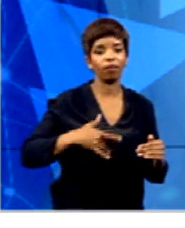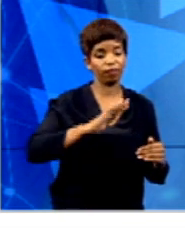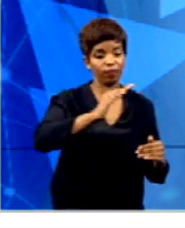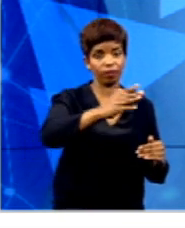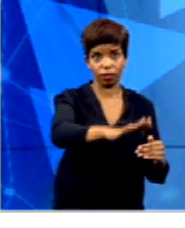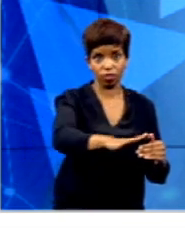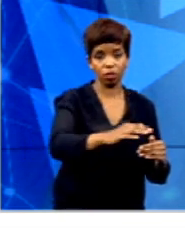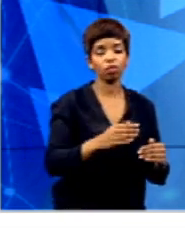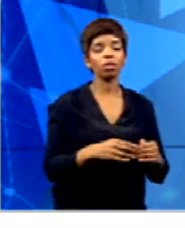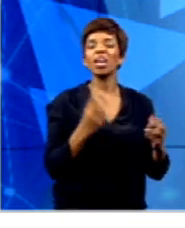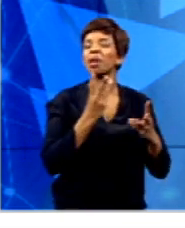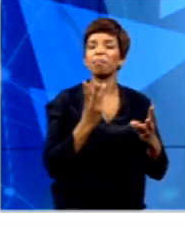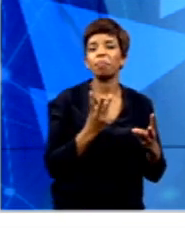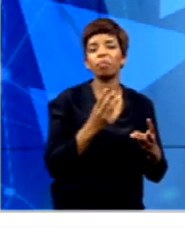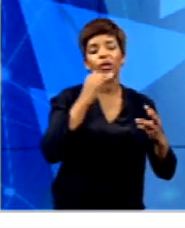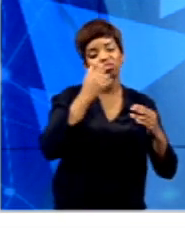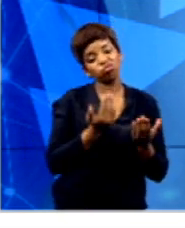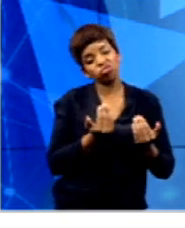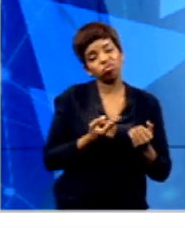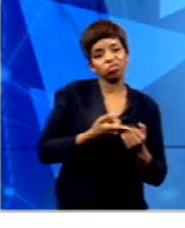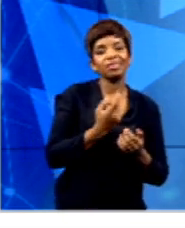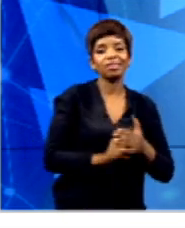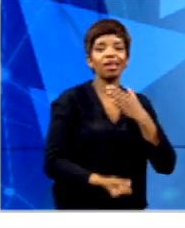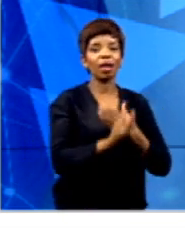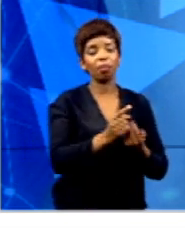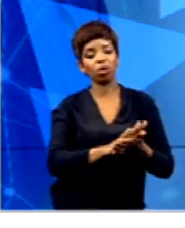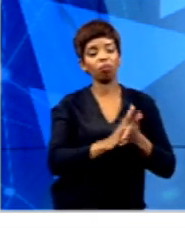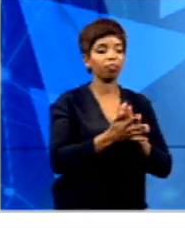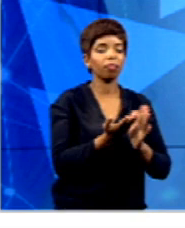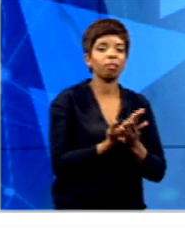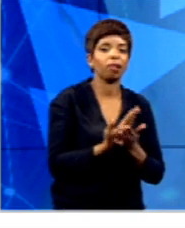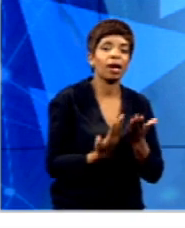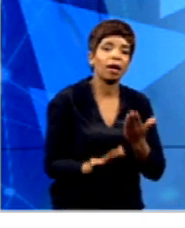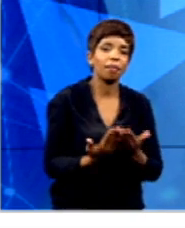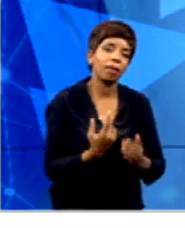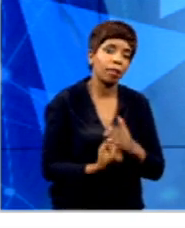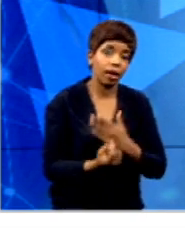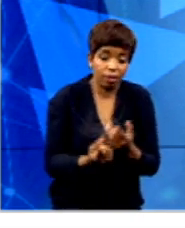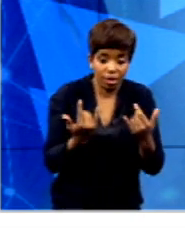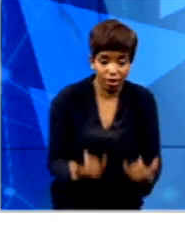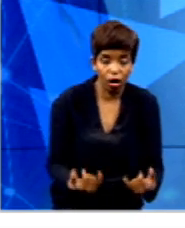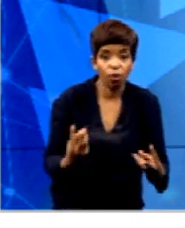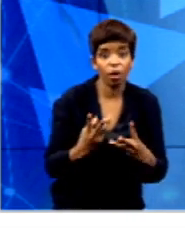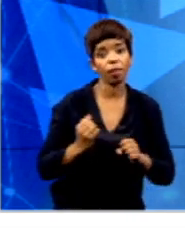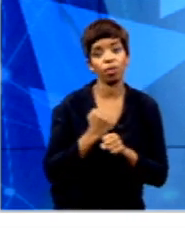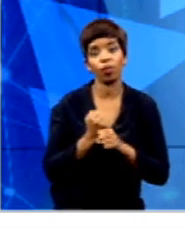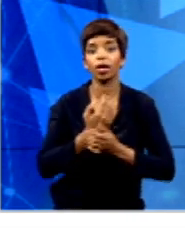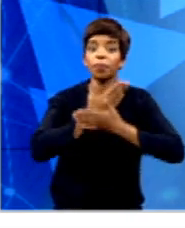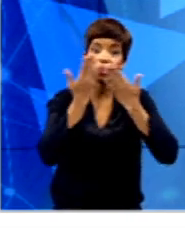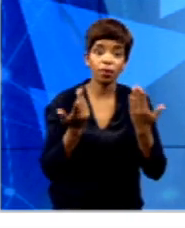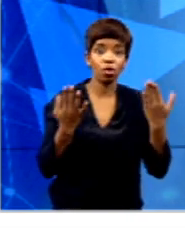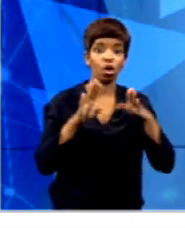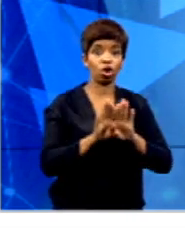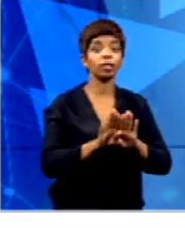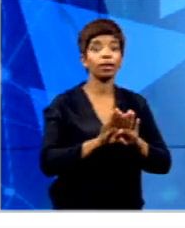for whatever reason, or you're actually unable to work, such as in a lockdown situation, and then those installments get